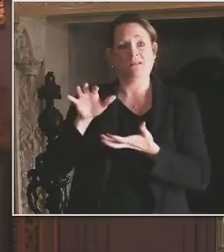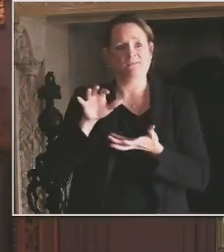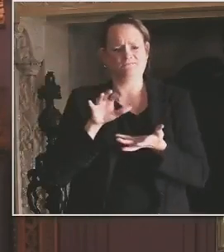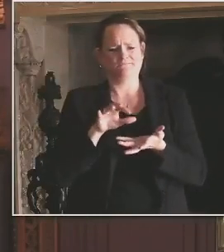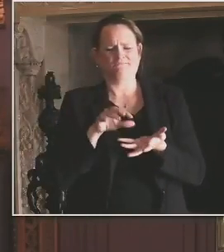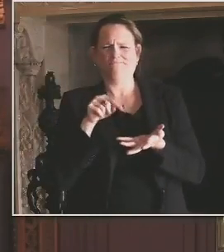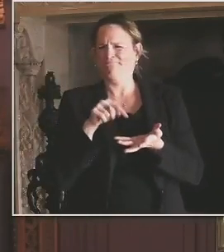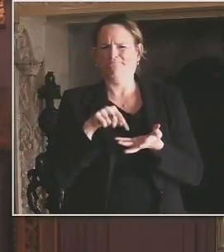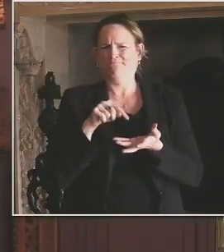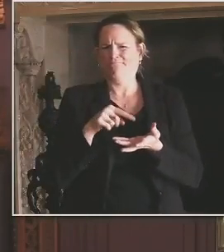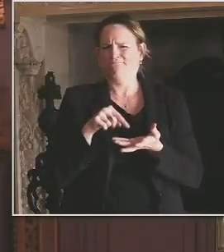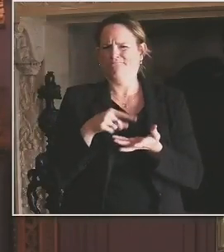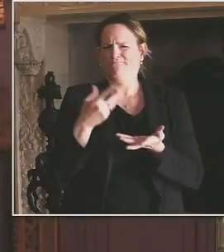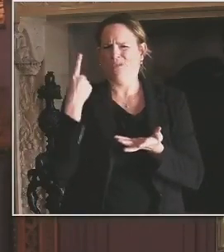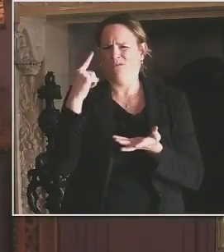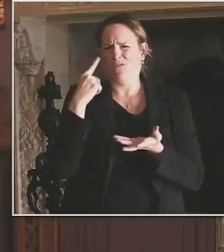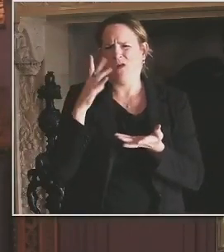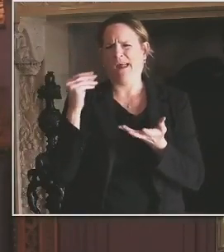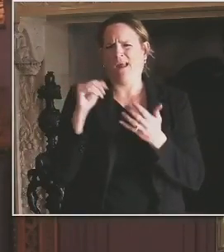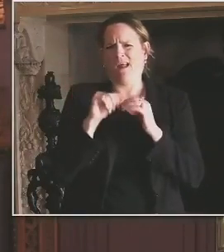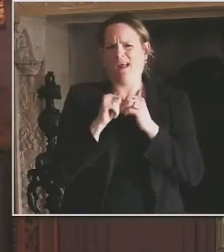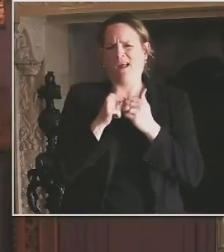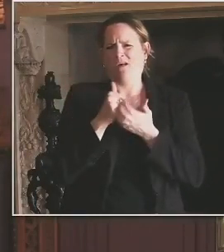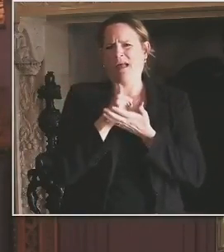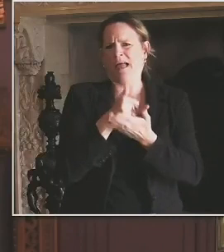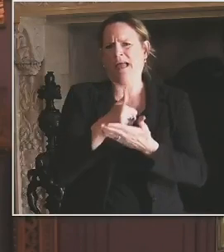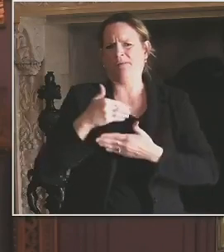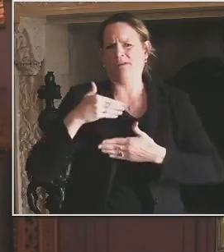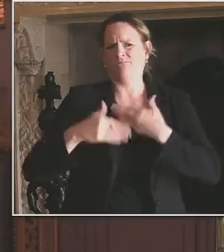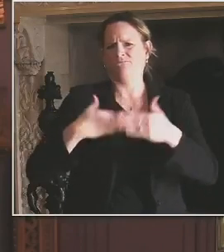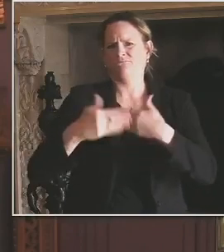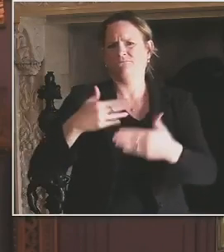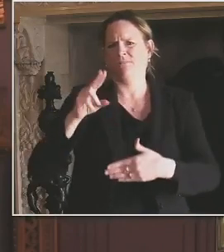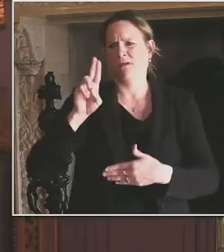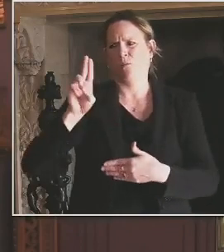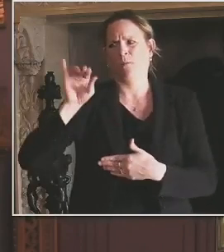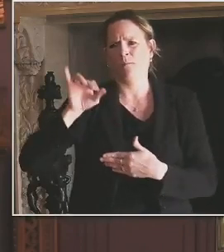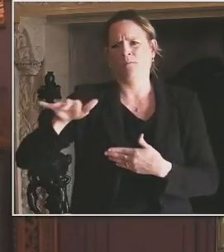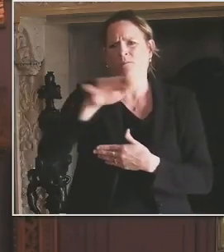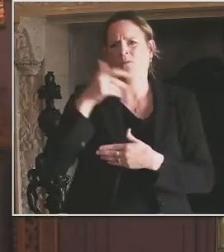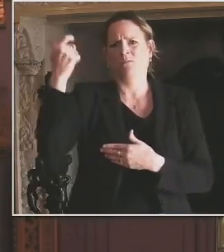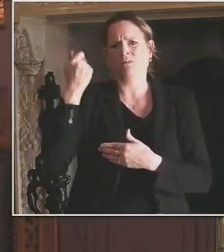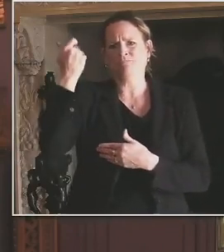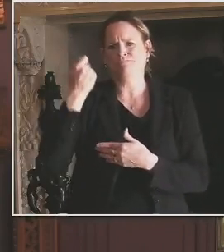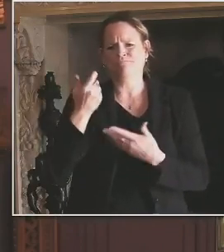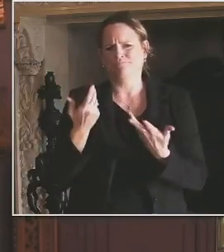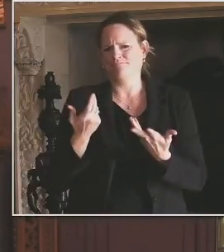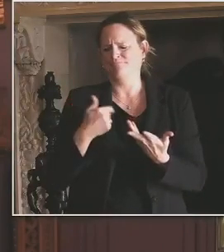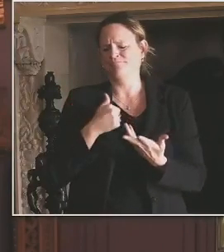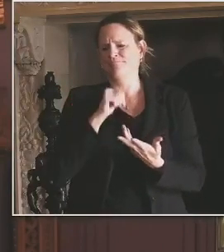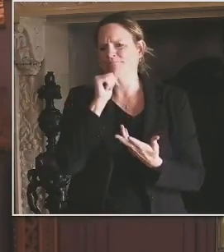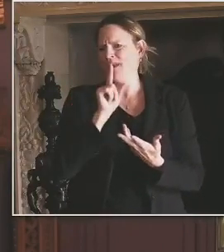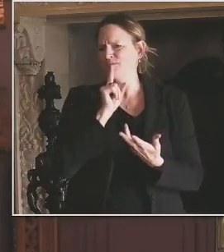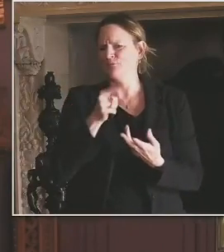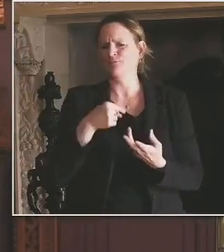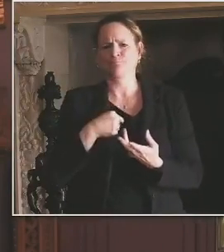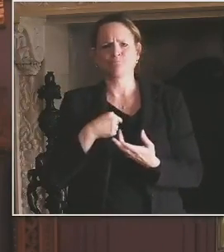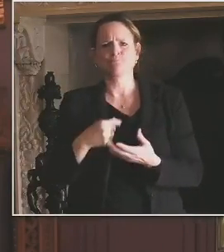say, okay, here's, we'll make a guess whether you're actually eligible. We'll send out a bunch of money. First of all, it